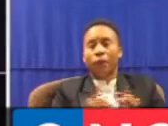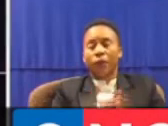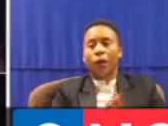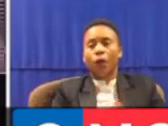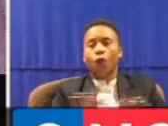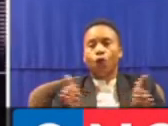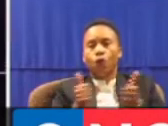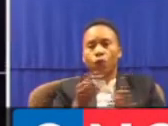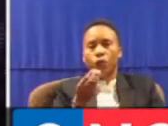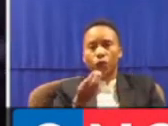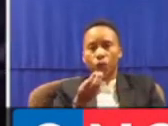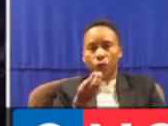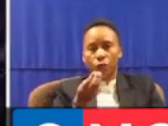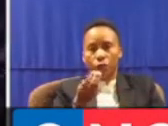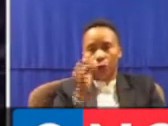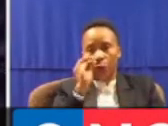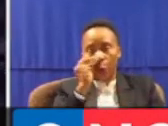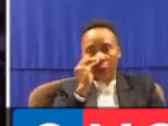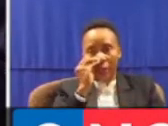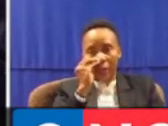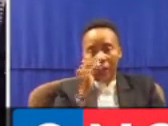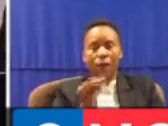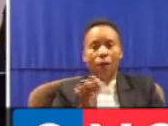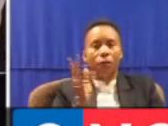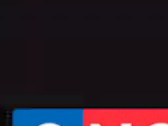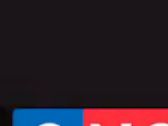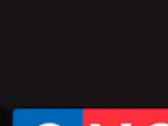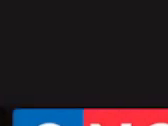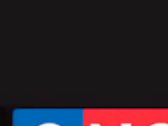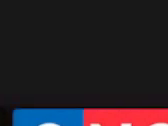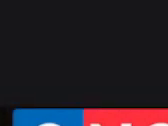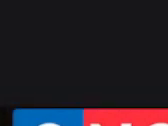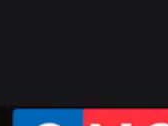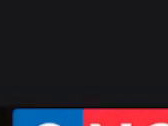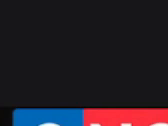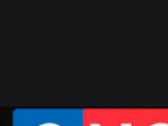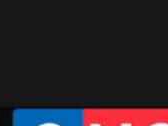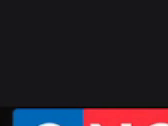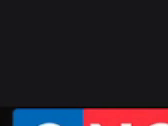and show that murder is down by 43% in Mitchell's Plain,